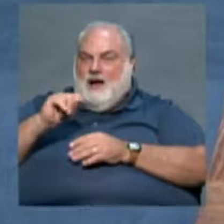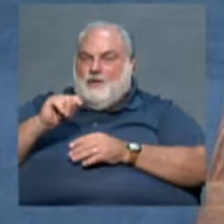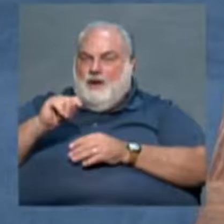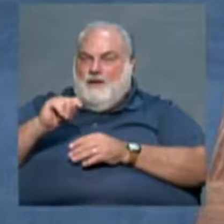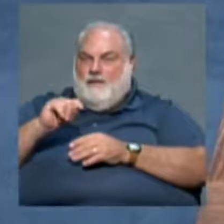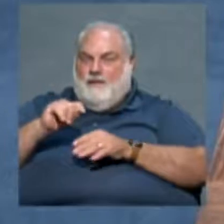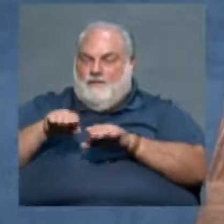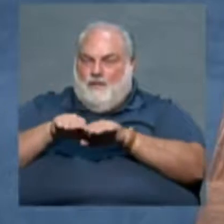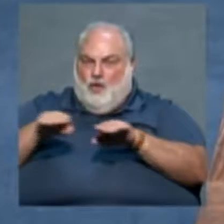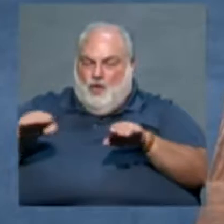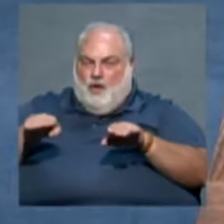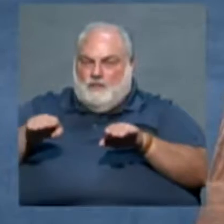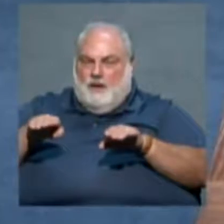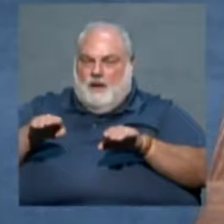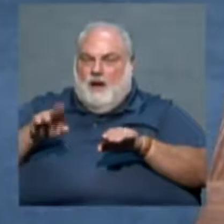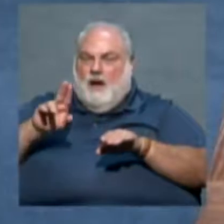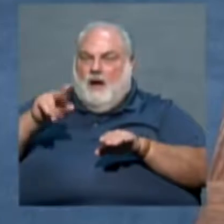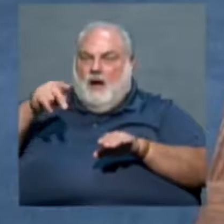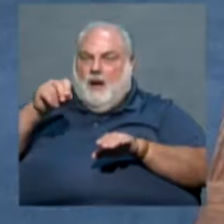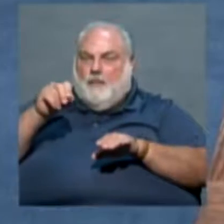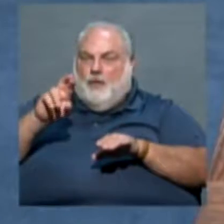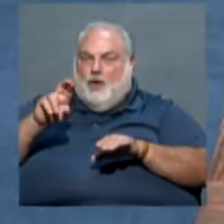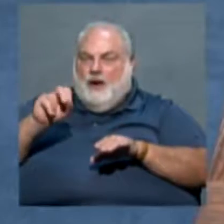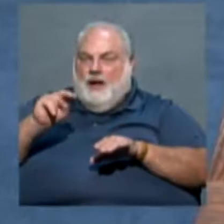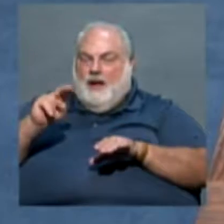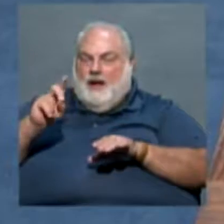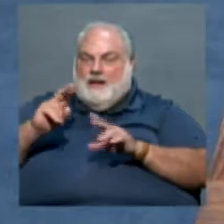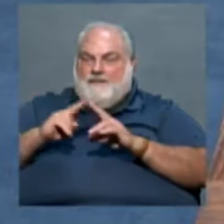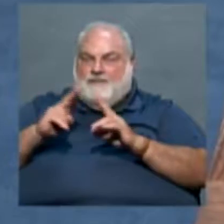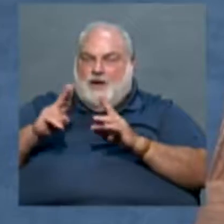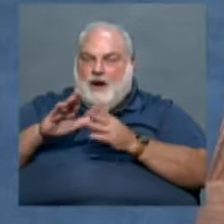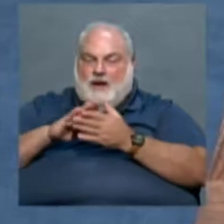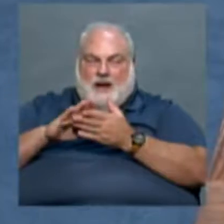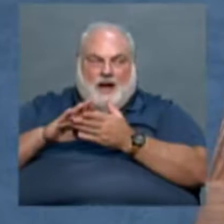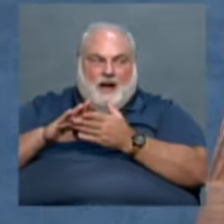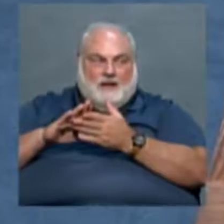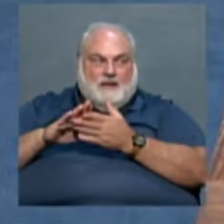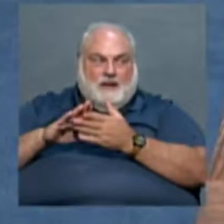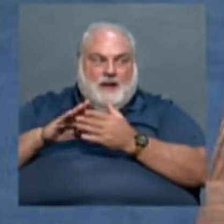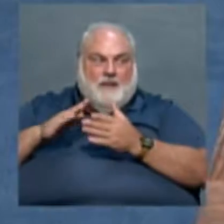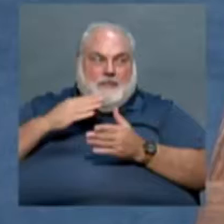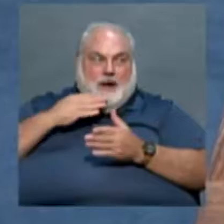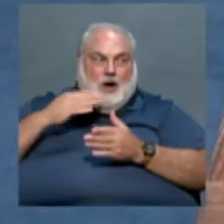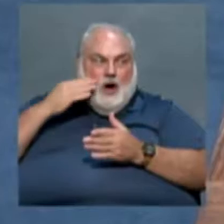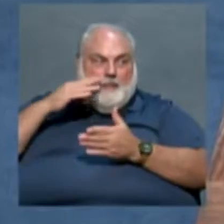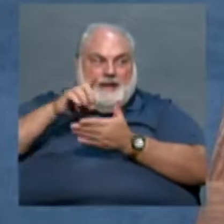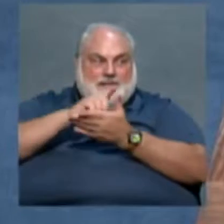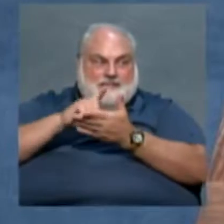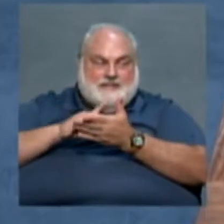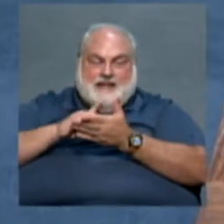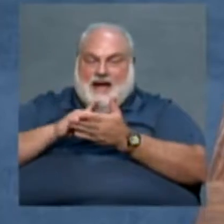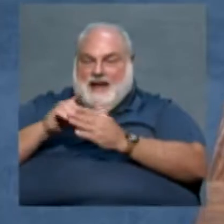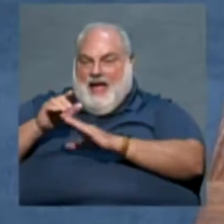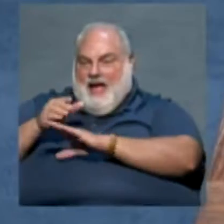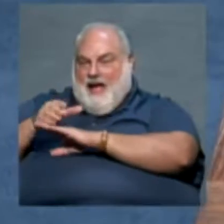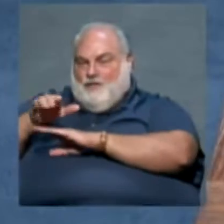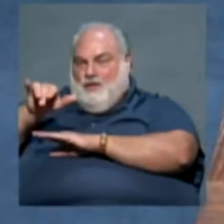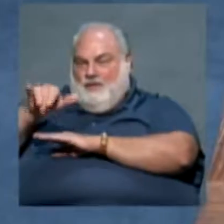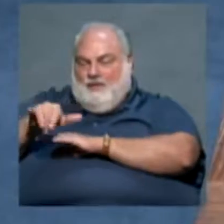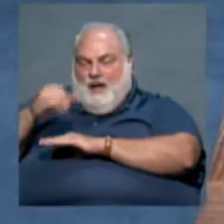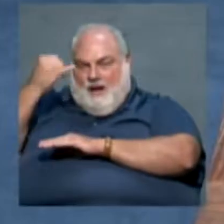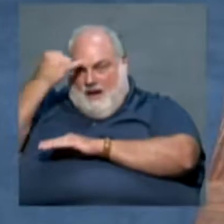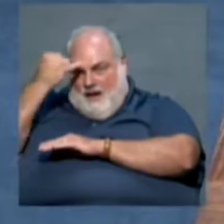countertops, 9-foot ceiling heights, all contemporary, very nice. I'd live in them myself. As a matter of fact, my home is designed after one of